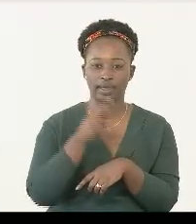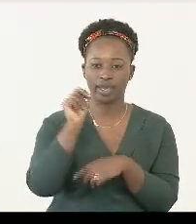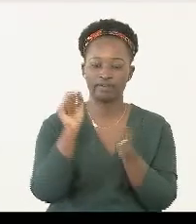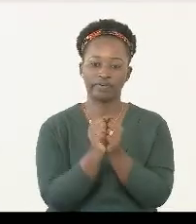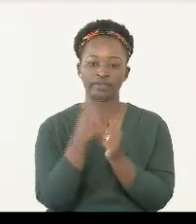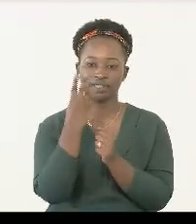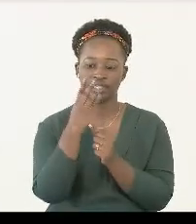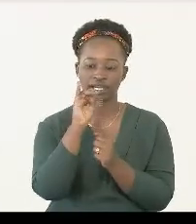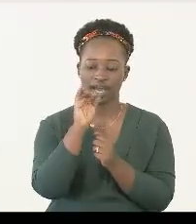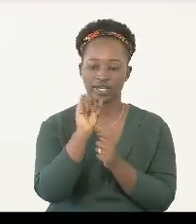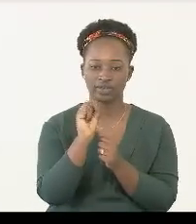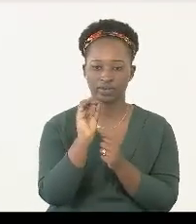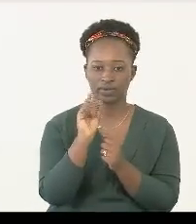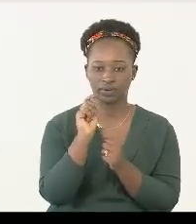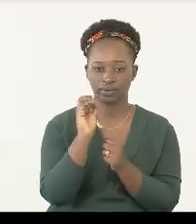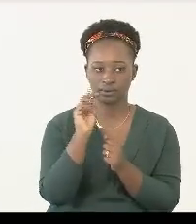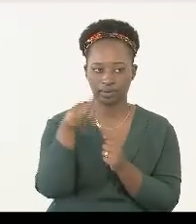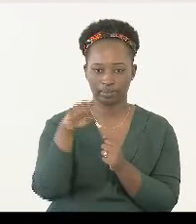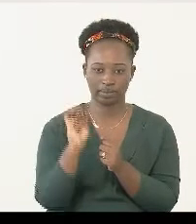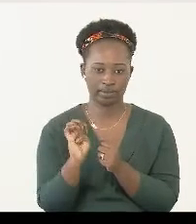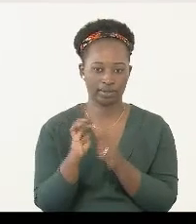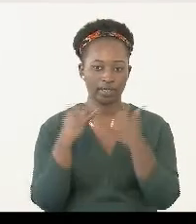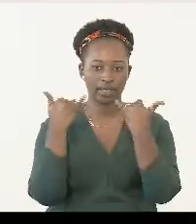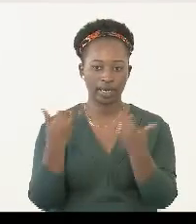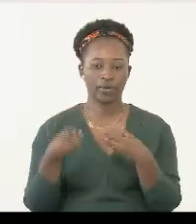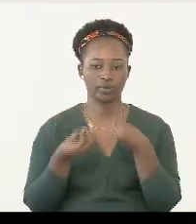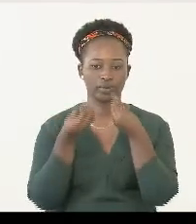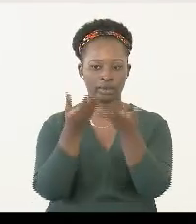isotope. Now, it's